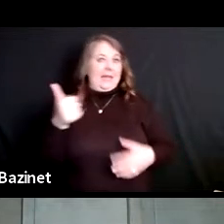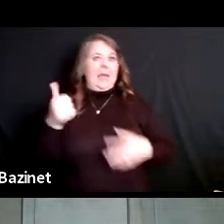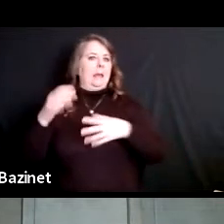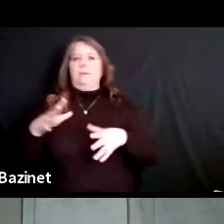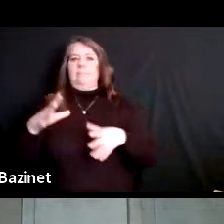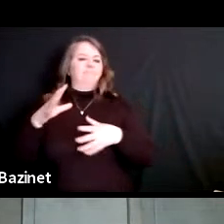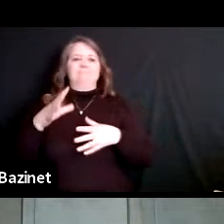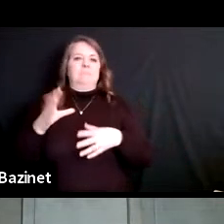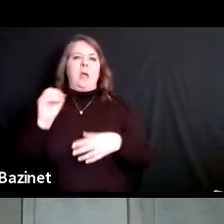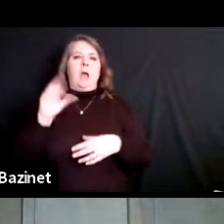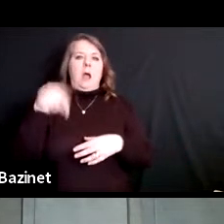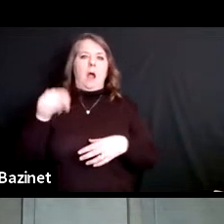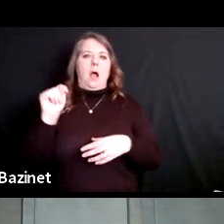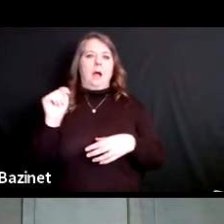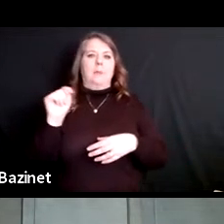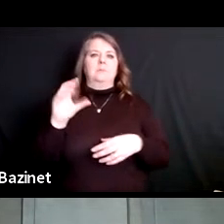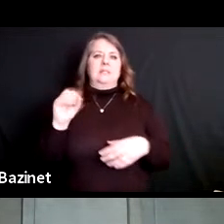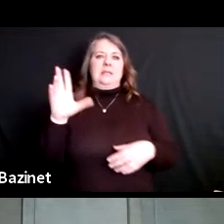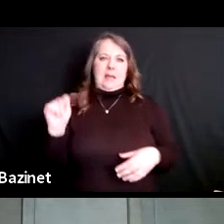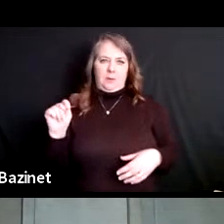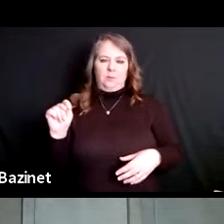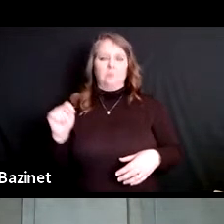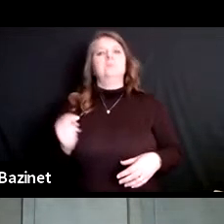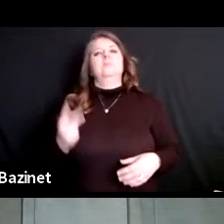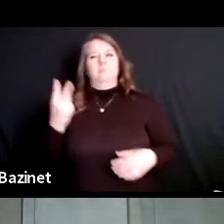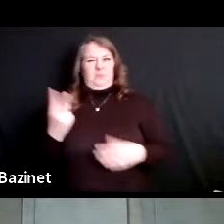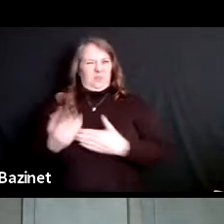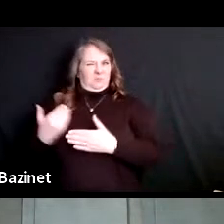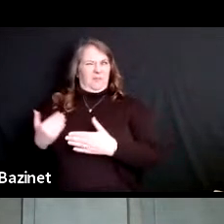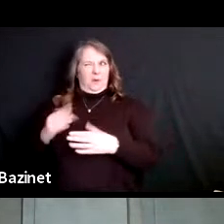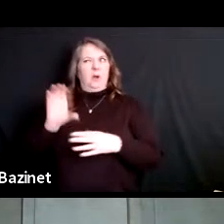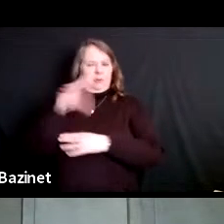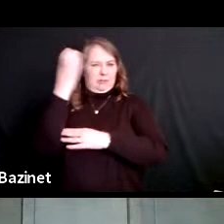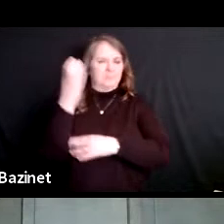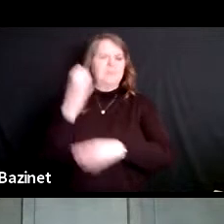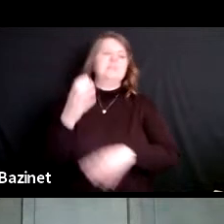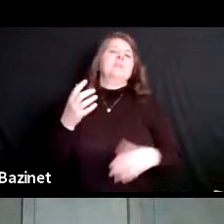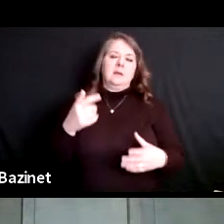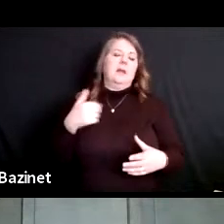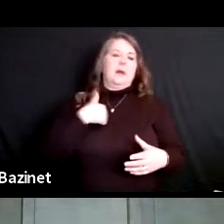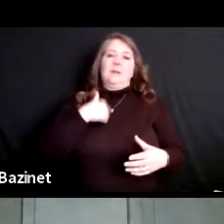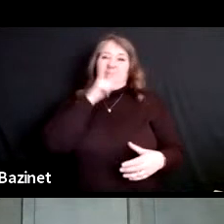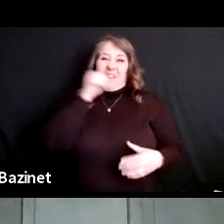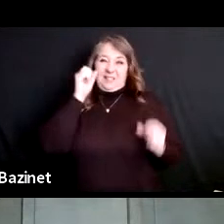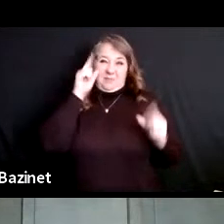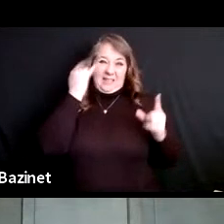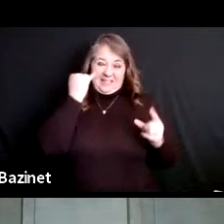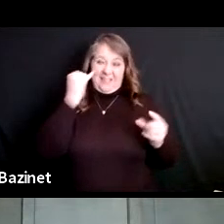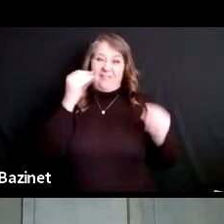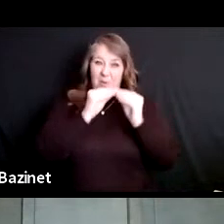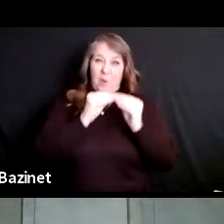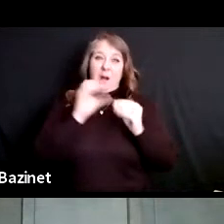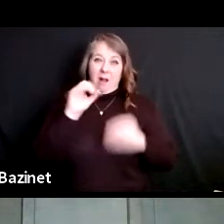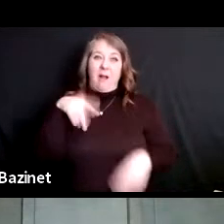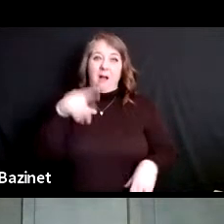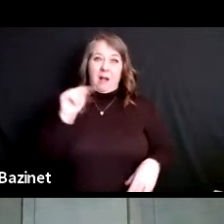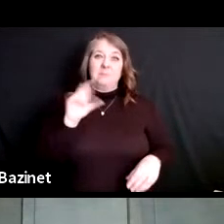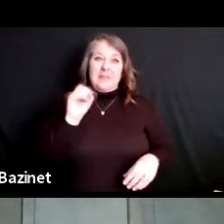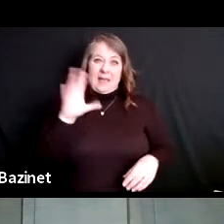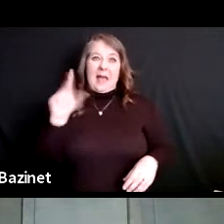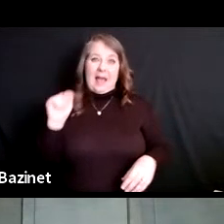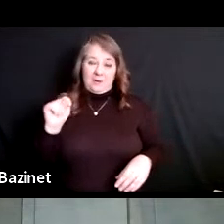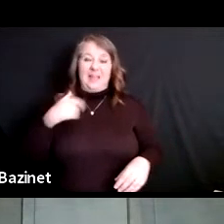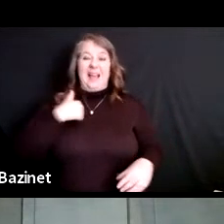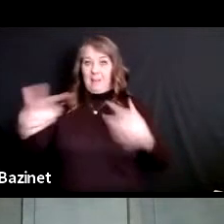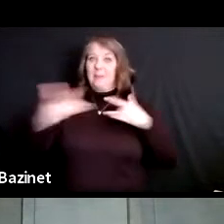before Christmas, and I wouldn't be surprised if more did. I have significant concerns about remaining in the classroom. We